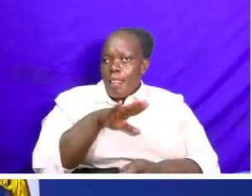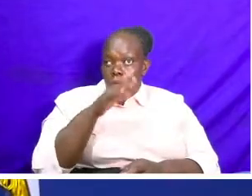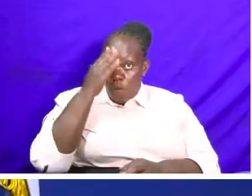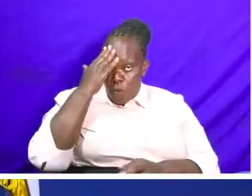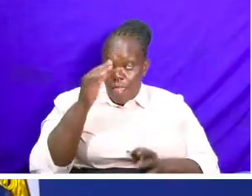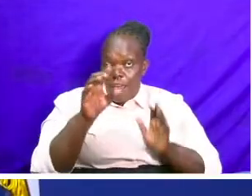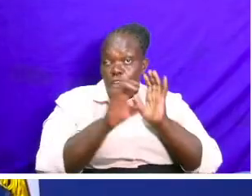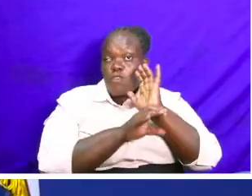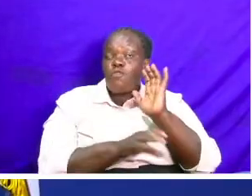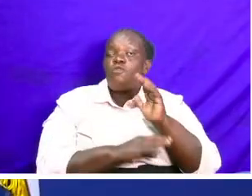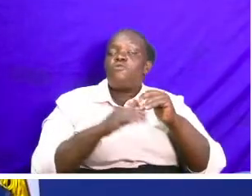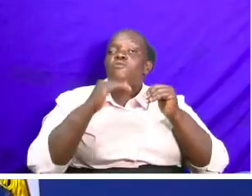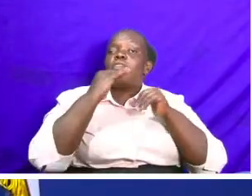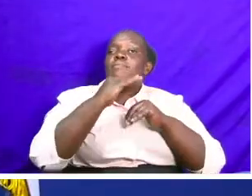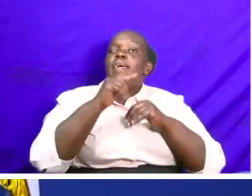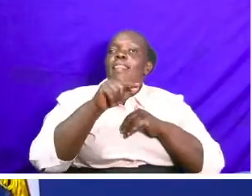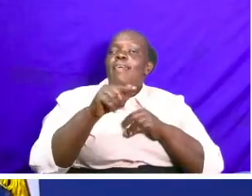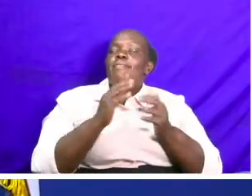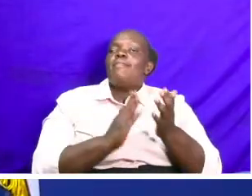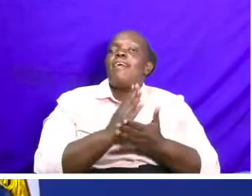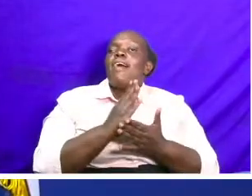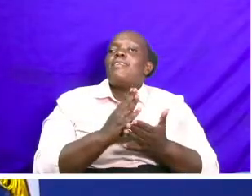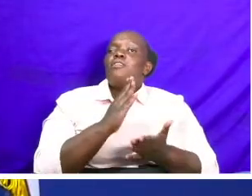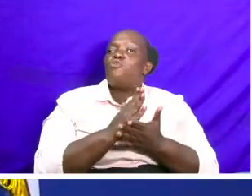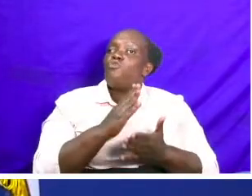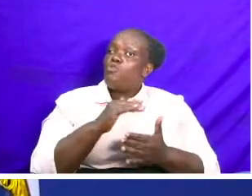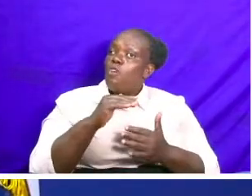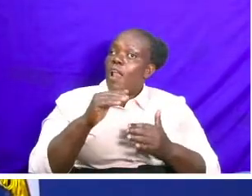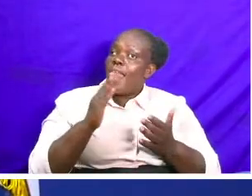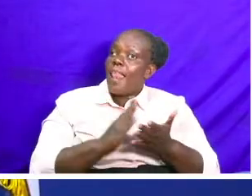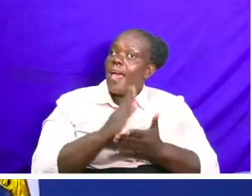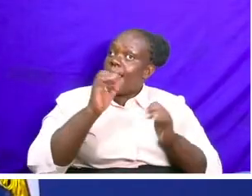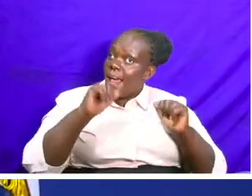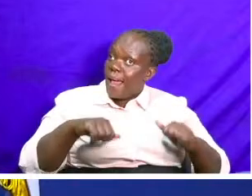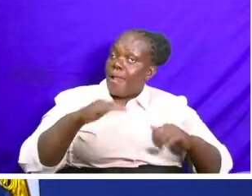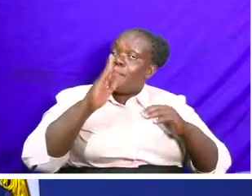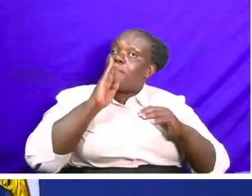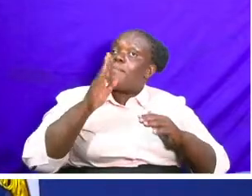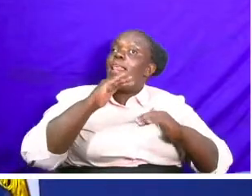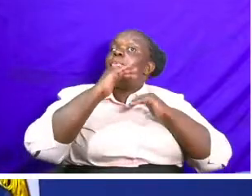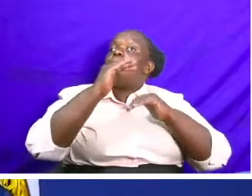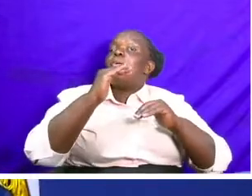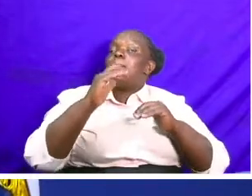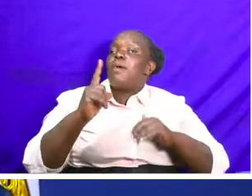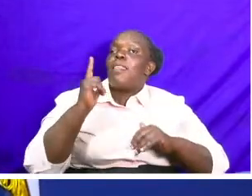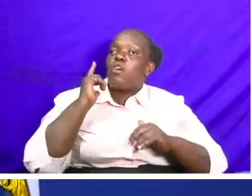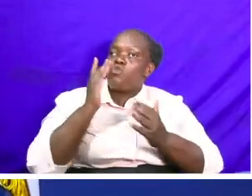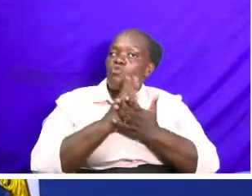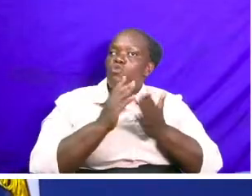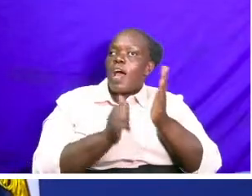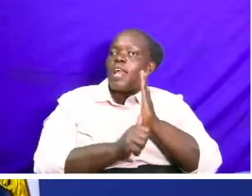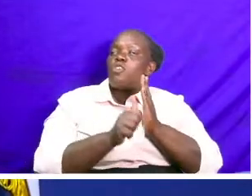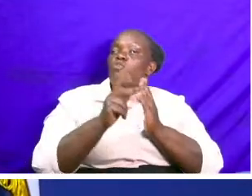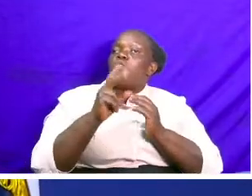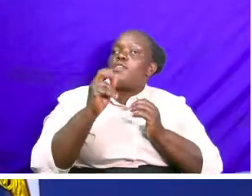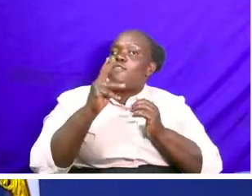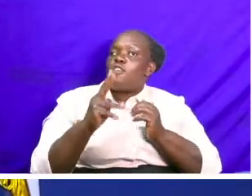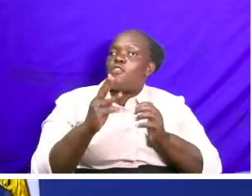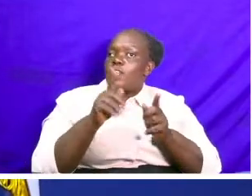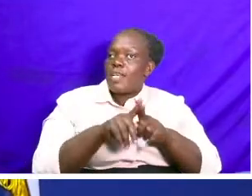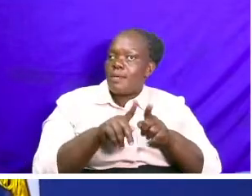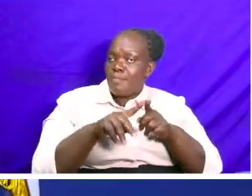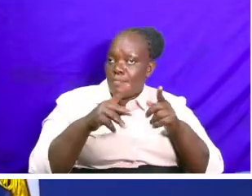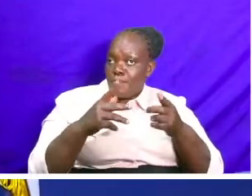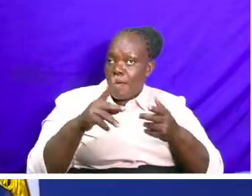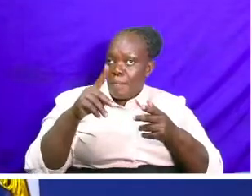Constitution further limits those rights. Rights can be limited by law. And that is why Article 24, read together with Section 82 of the